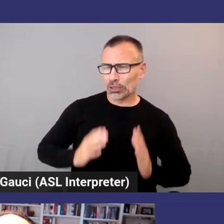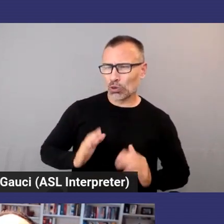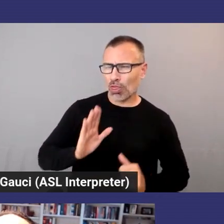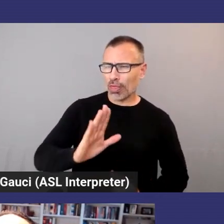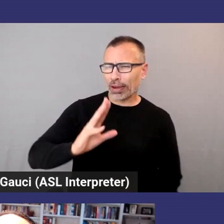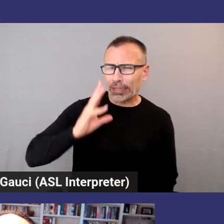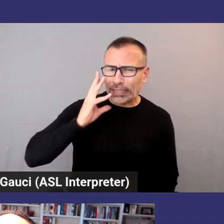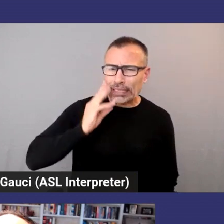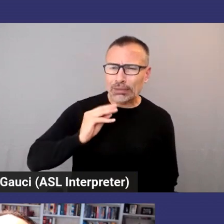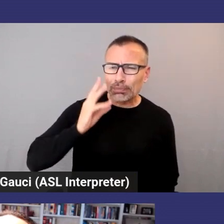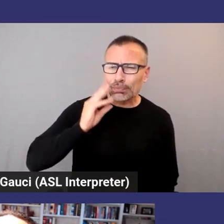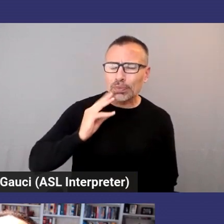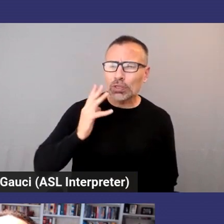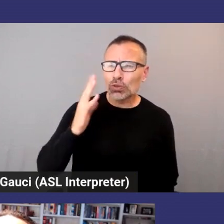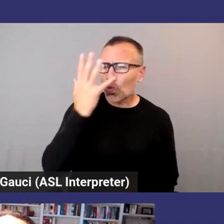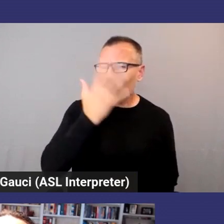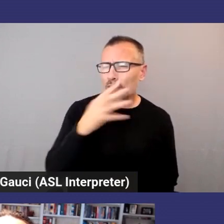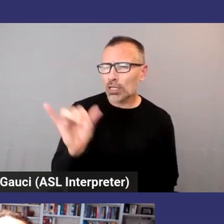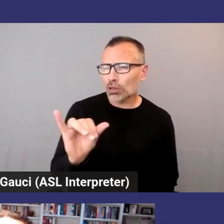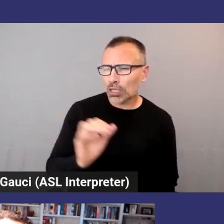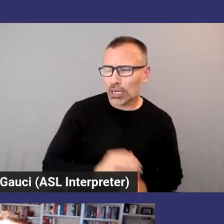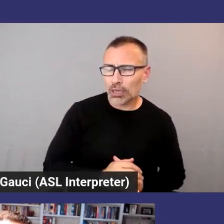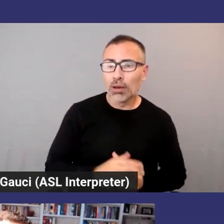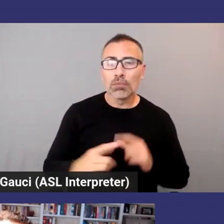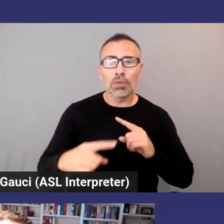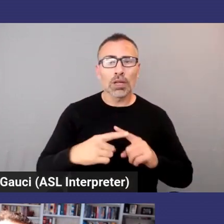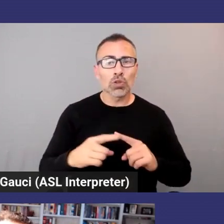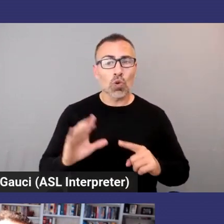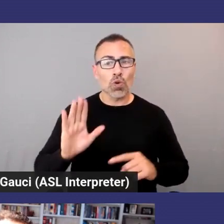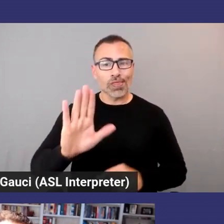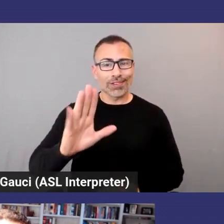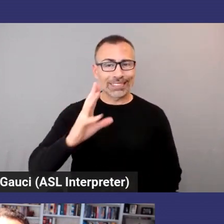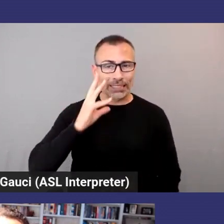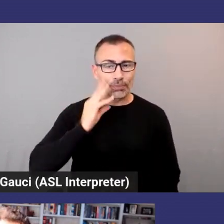and where is that experience degraded?